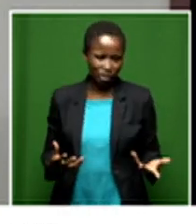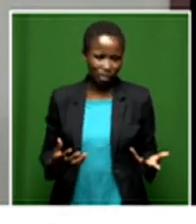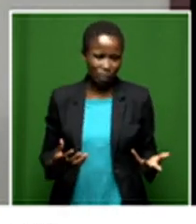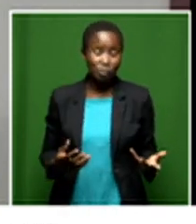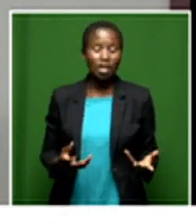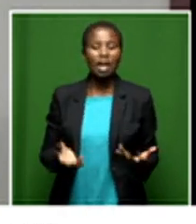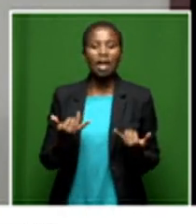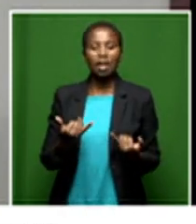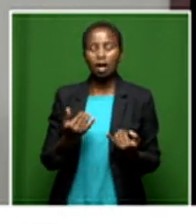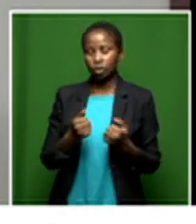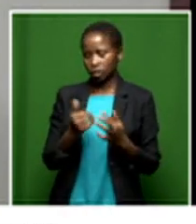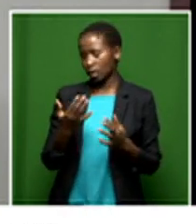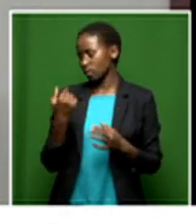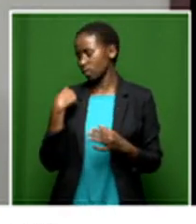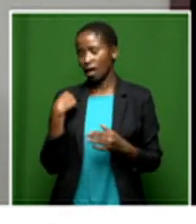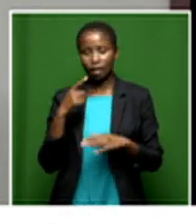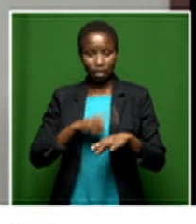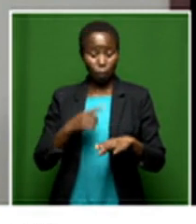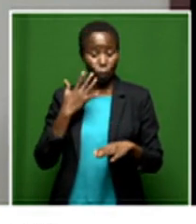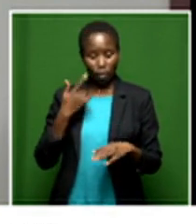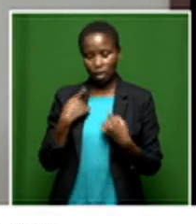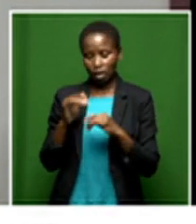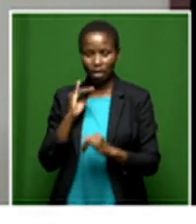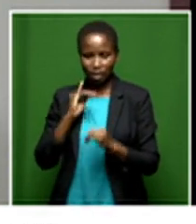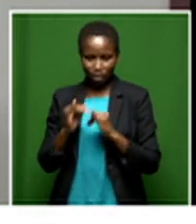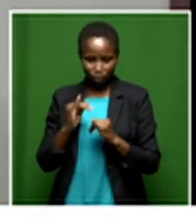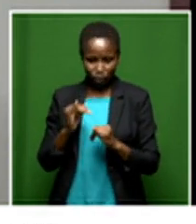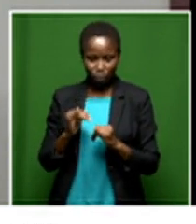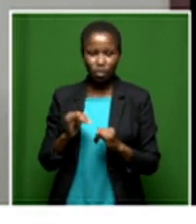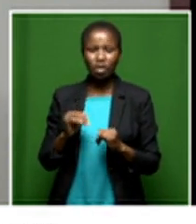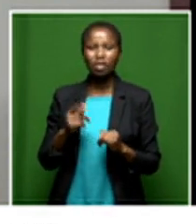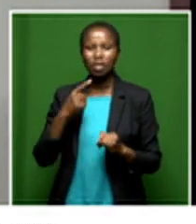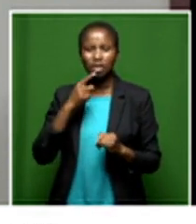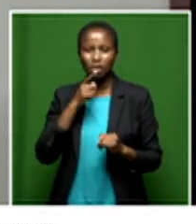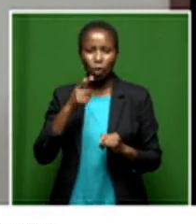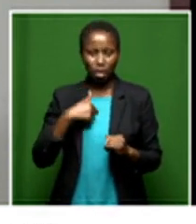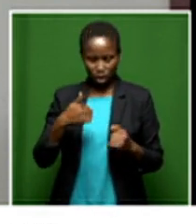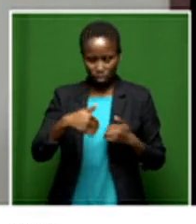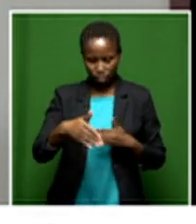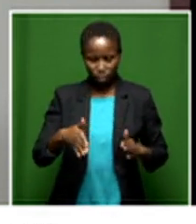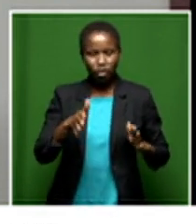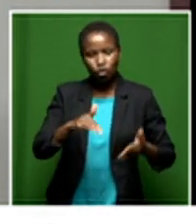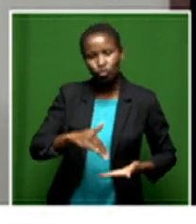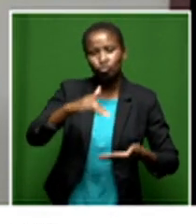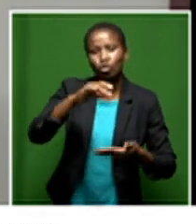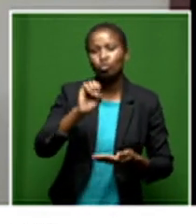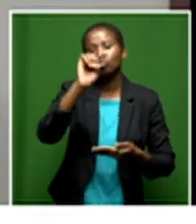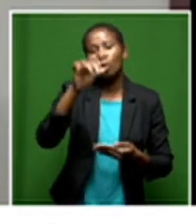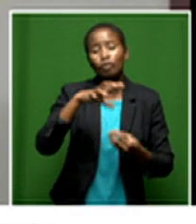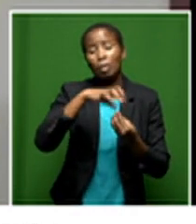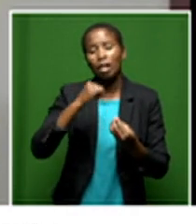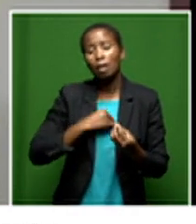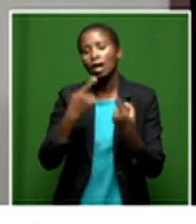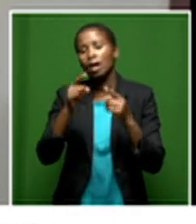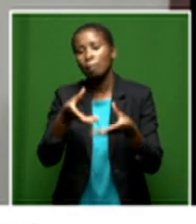our interview last week at SAFM for people saying my parcel is untraceable and I've been waiting for so long. So